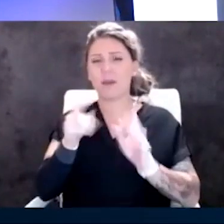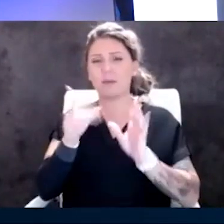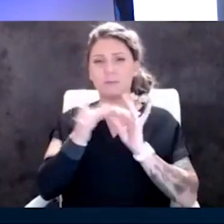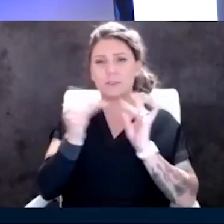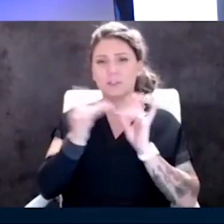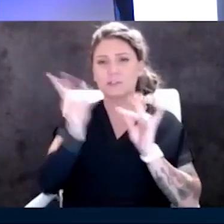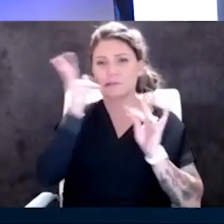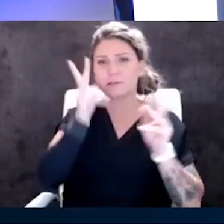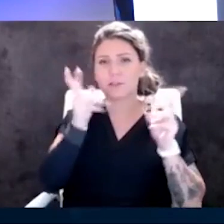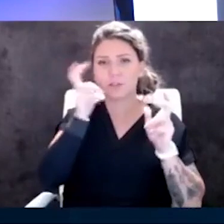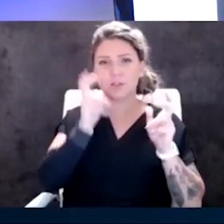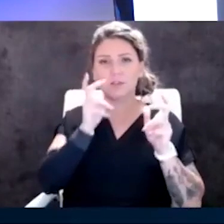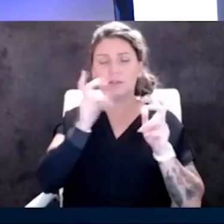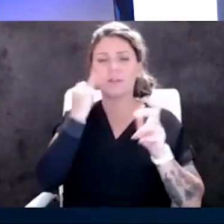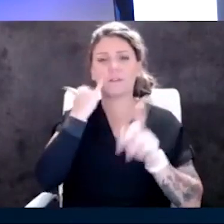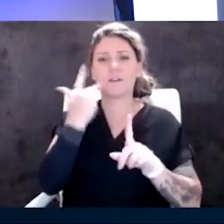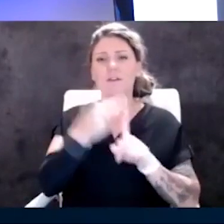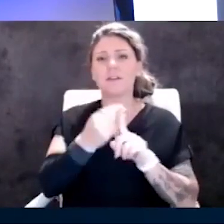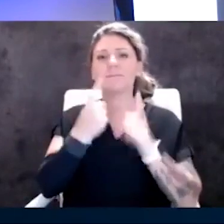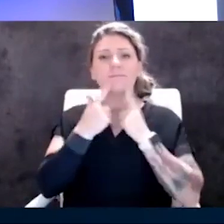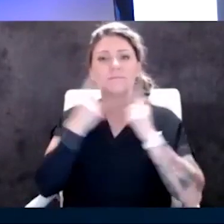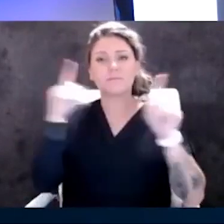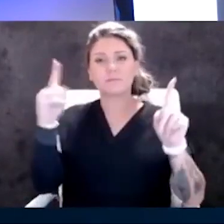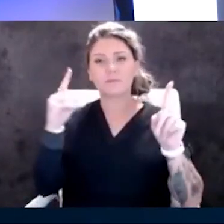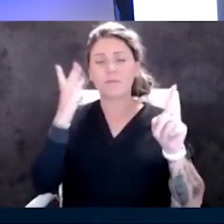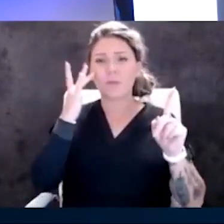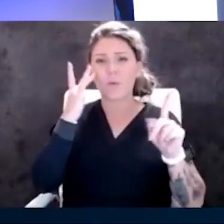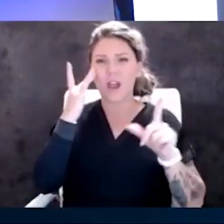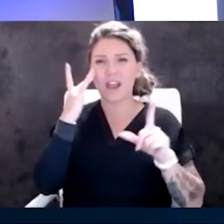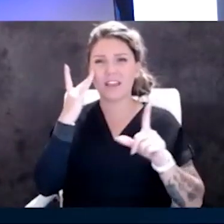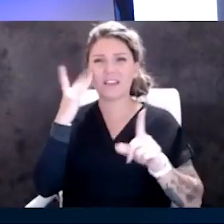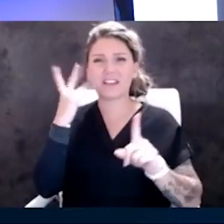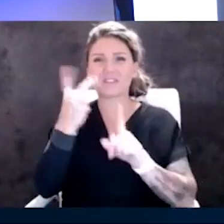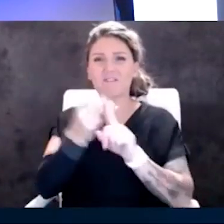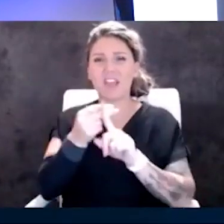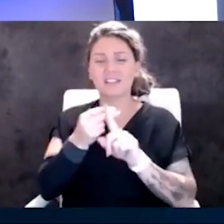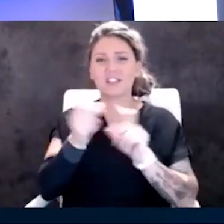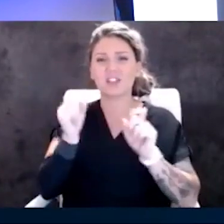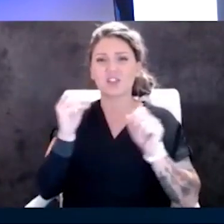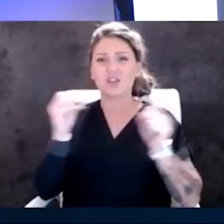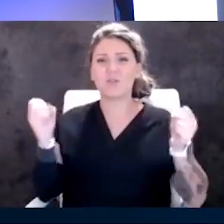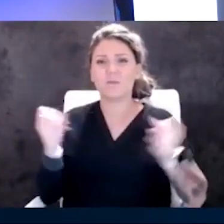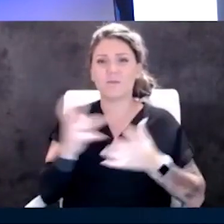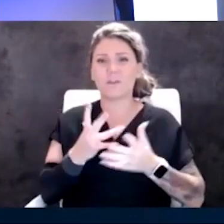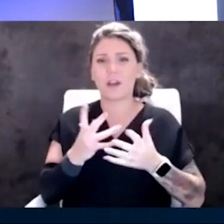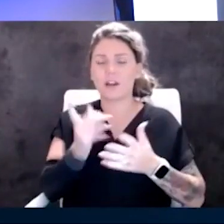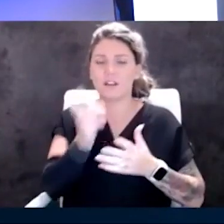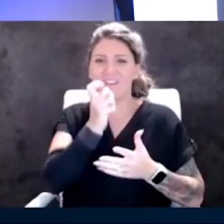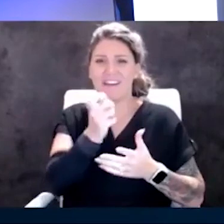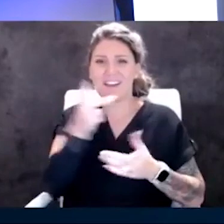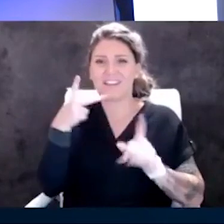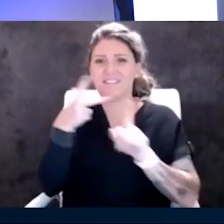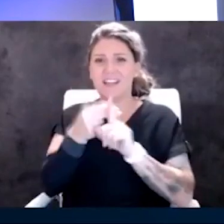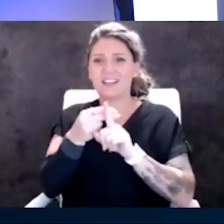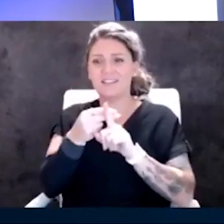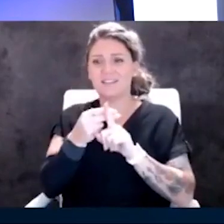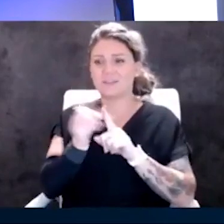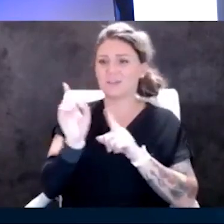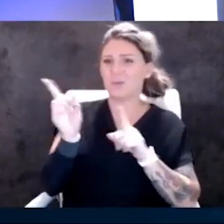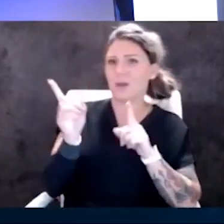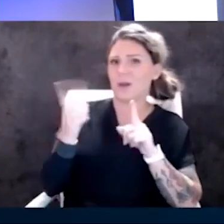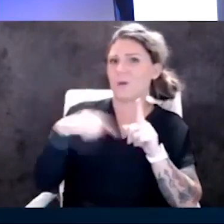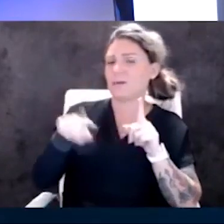is so effective, why are the vaccinated so afraid of the unvaccinated to the point where we feel like we have to force them to